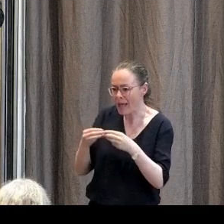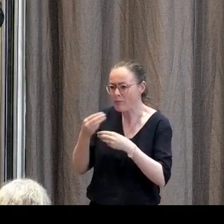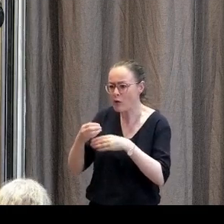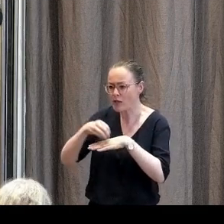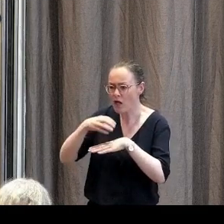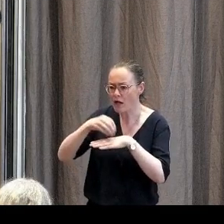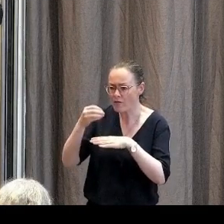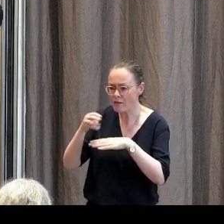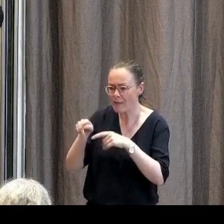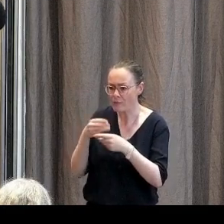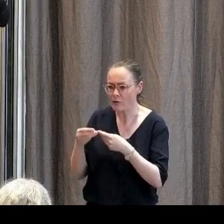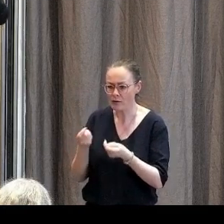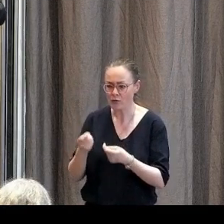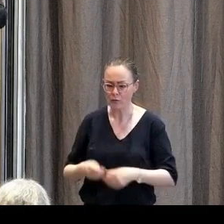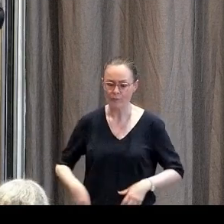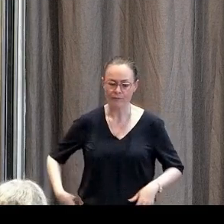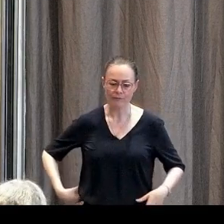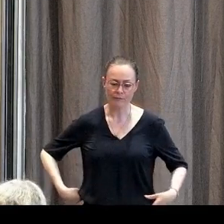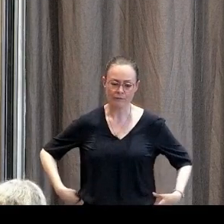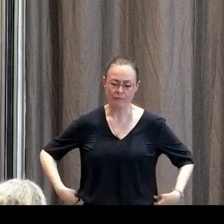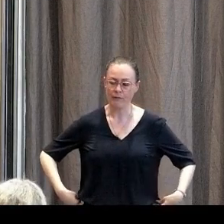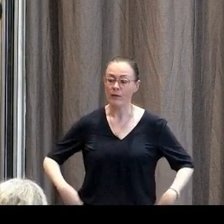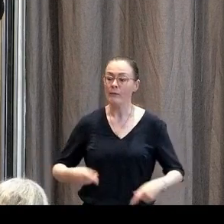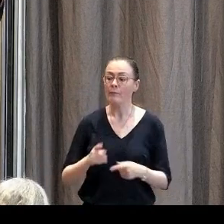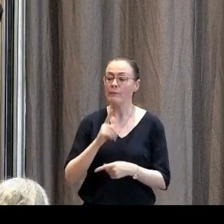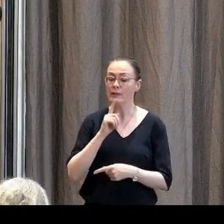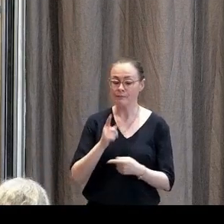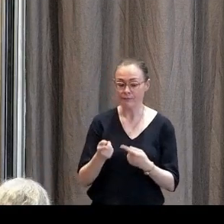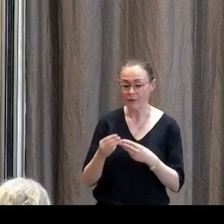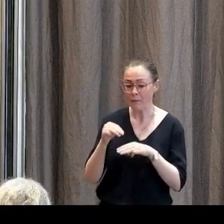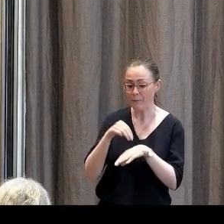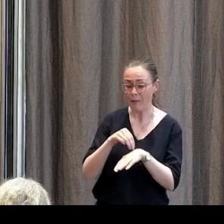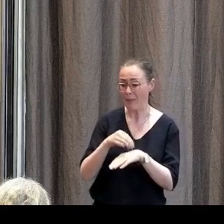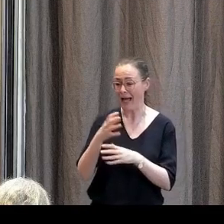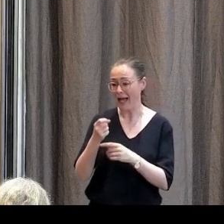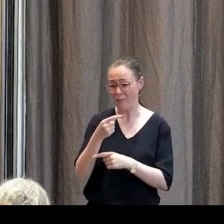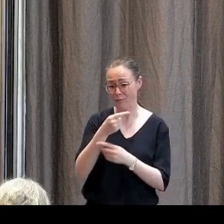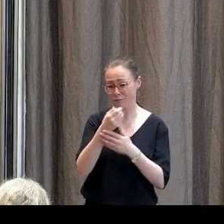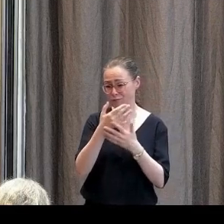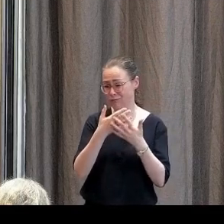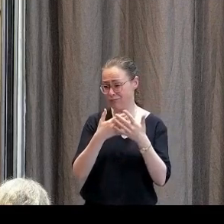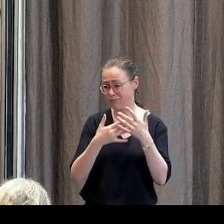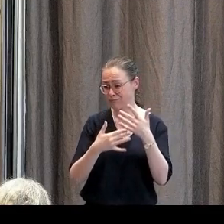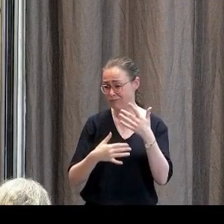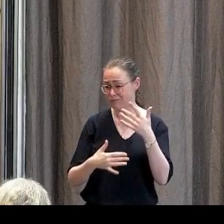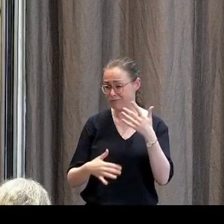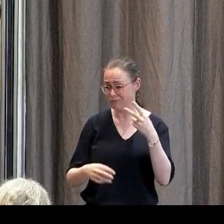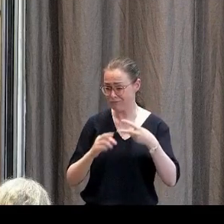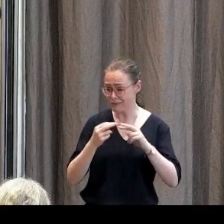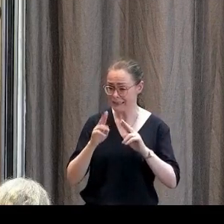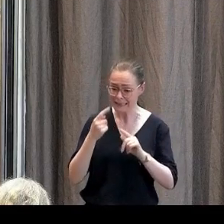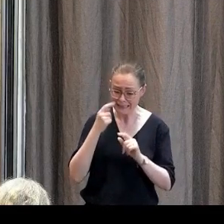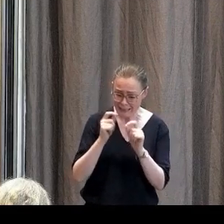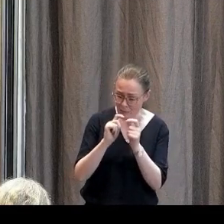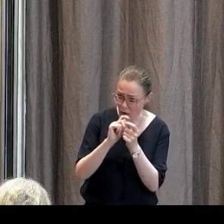process. But, coming back to that point, the problem is there's hundreds of genes where we see small